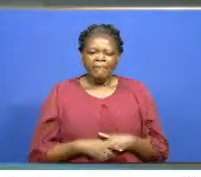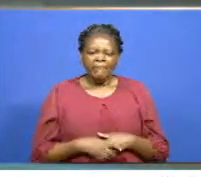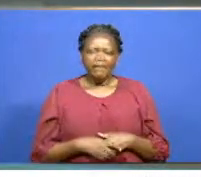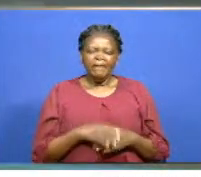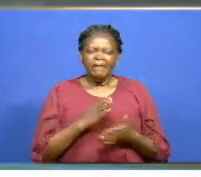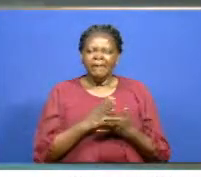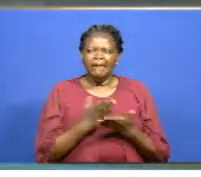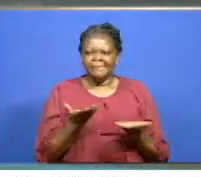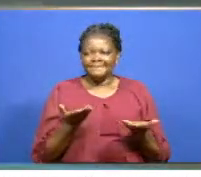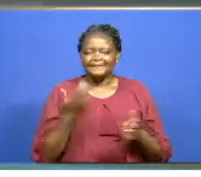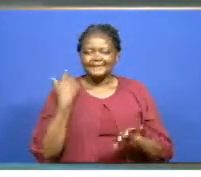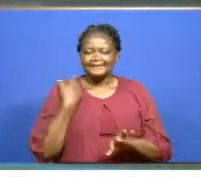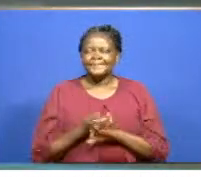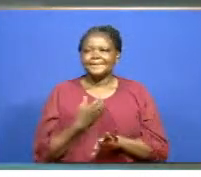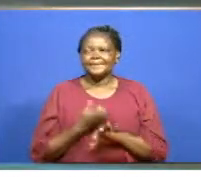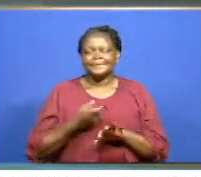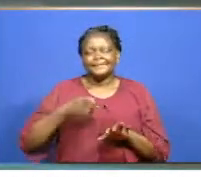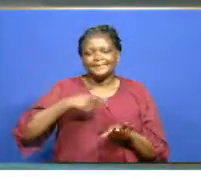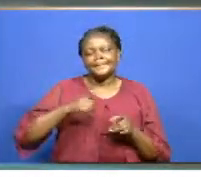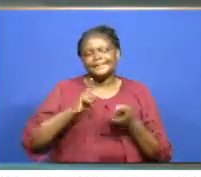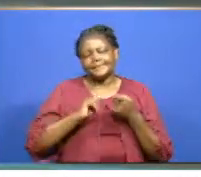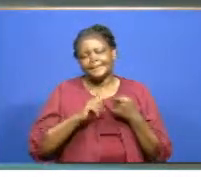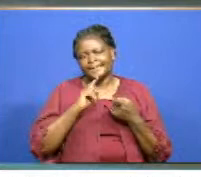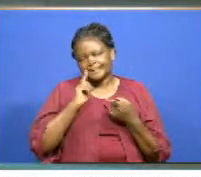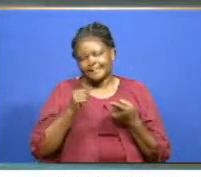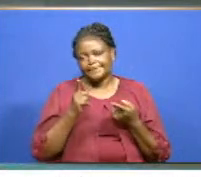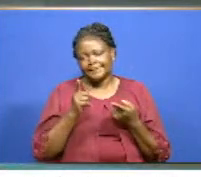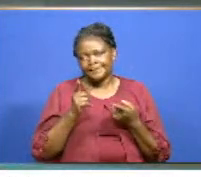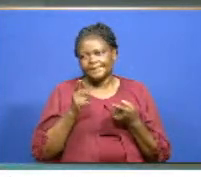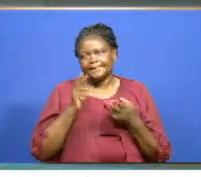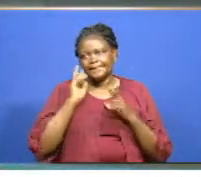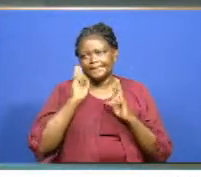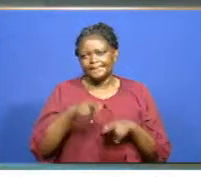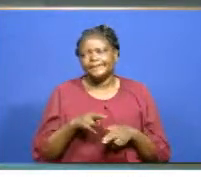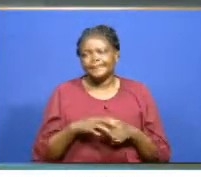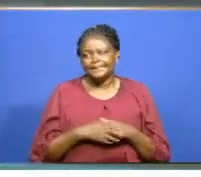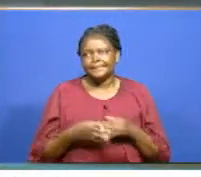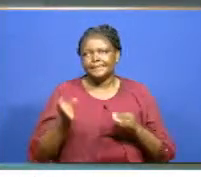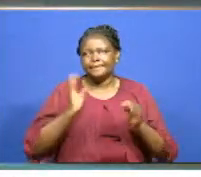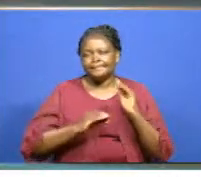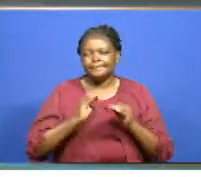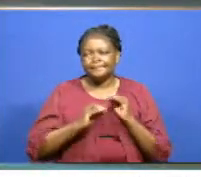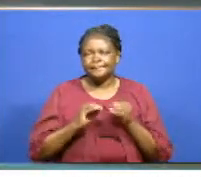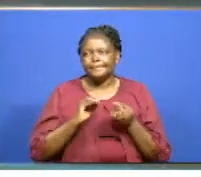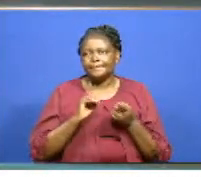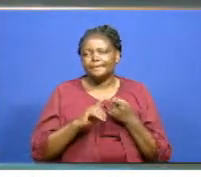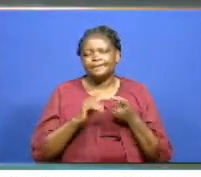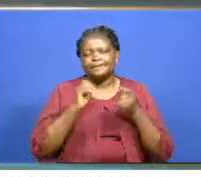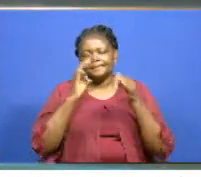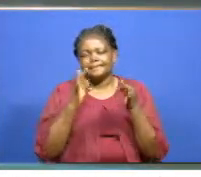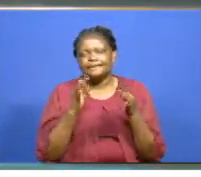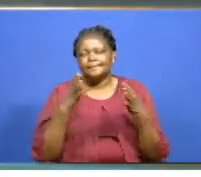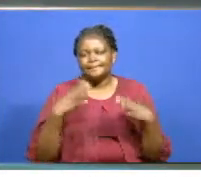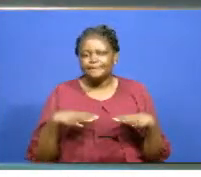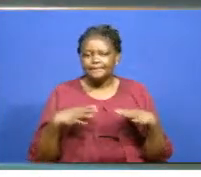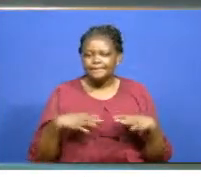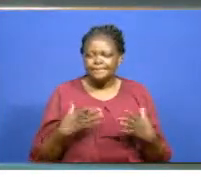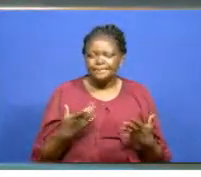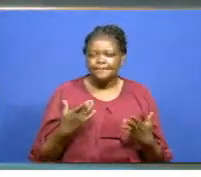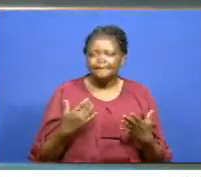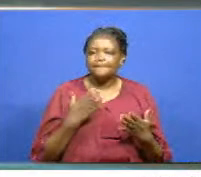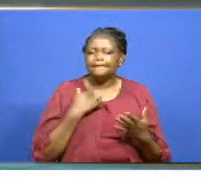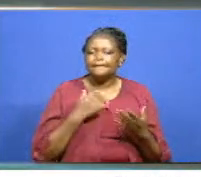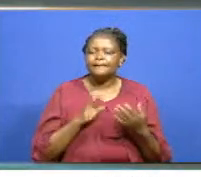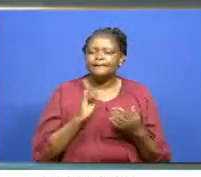it might be difficult for us to attribute the results of the election as to whether the people are for the BBI